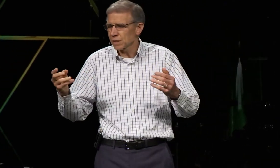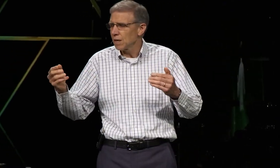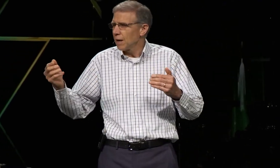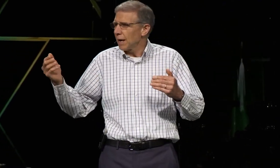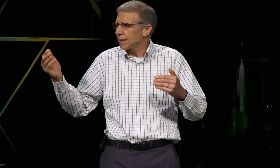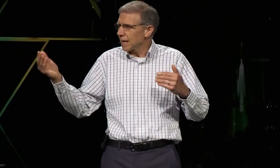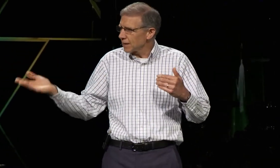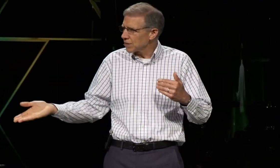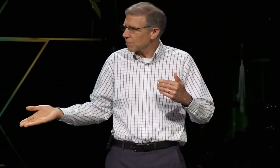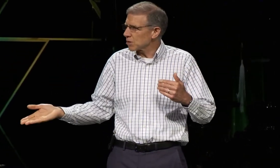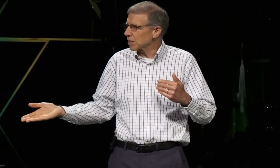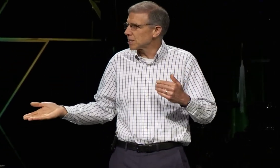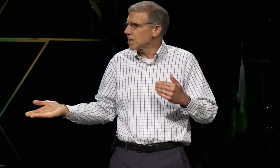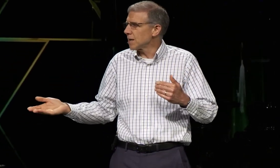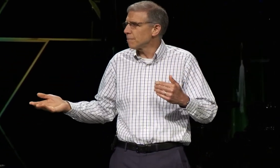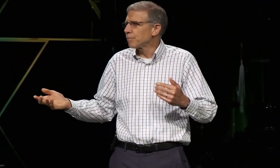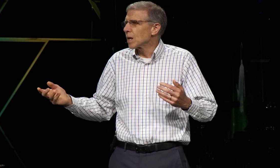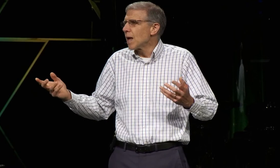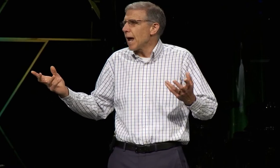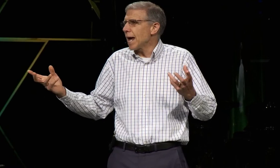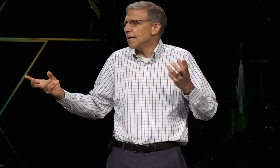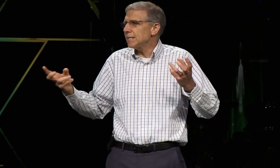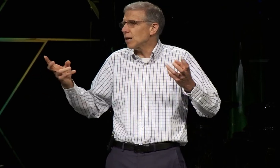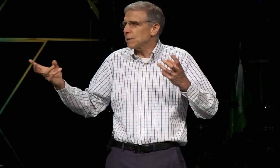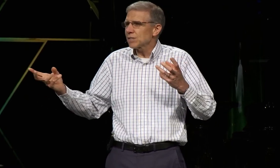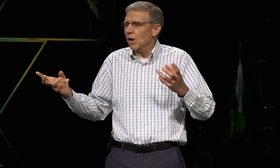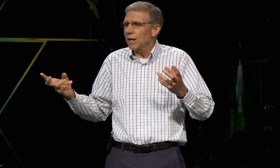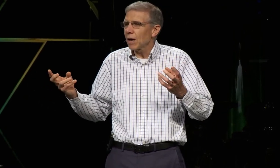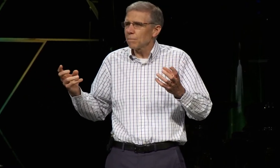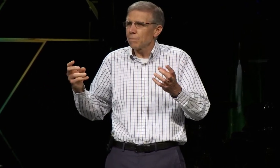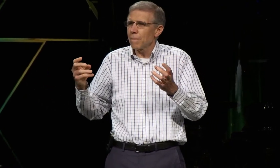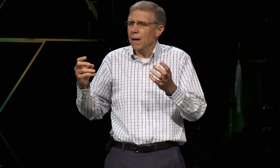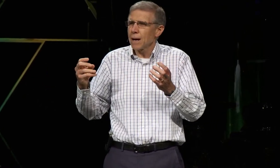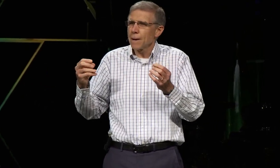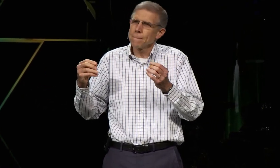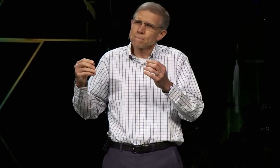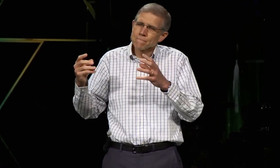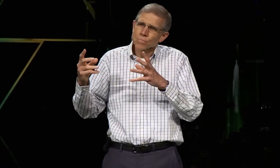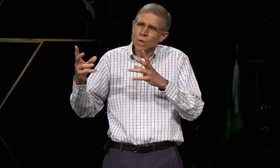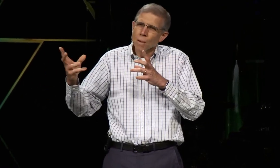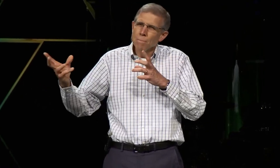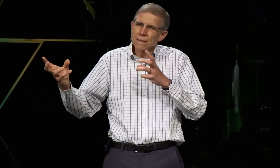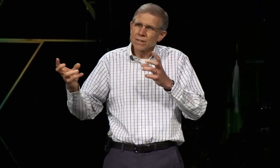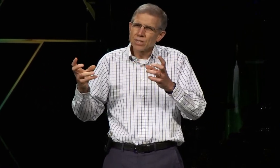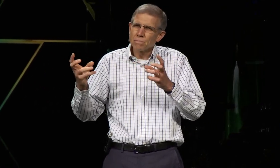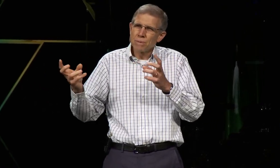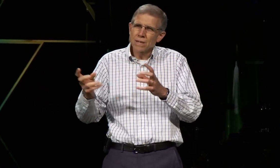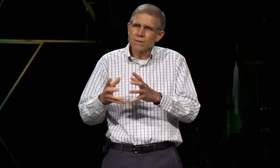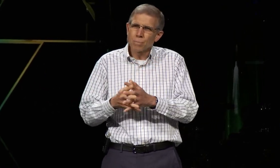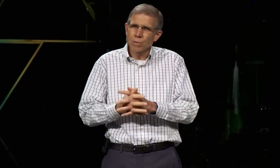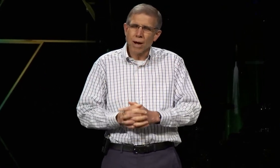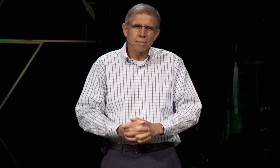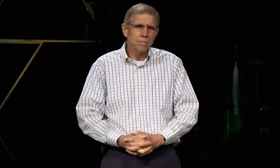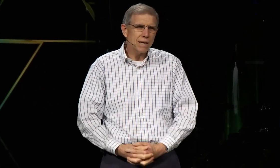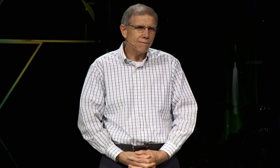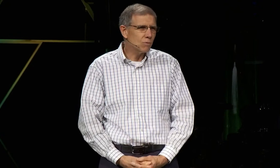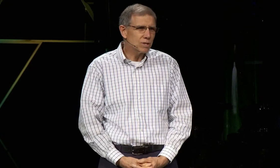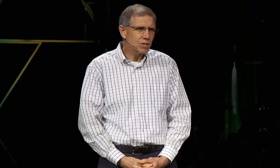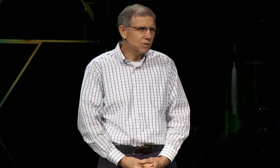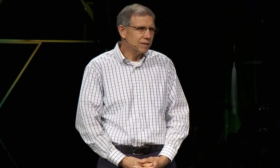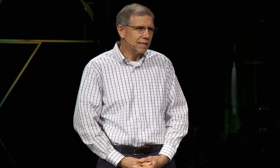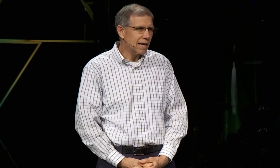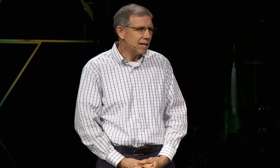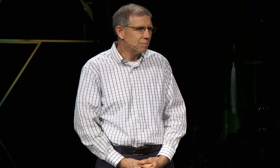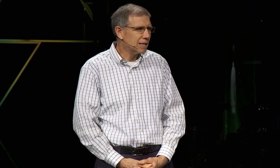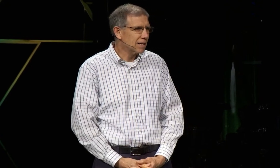his service at the end of chapter 16, and he's helping Saul out. But there's a bit of a problem even